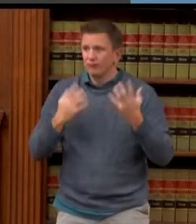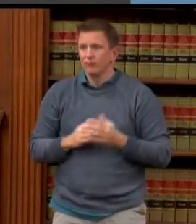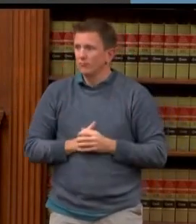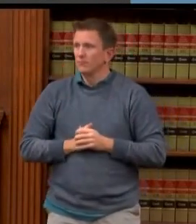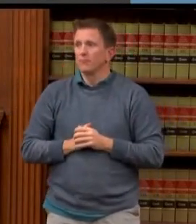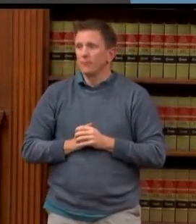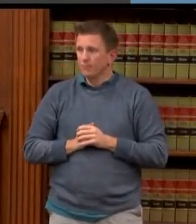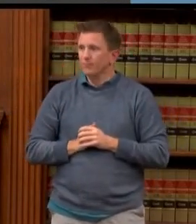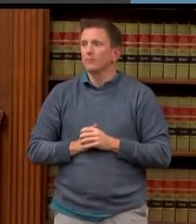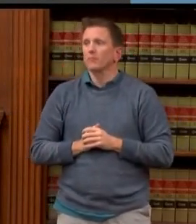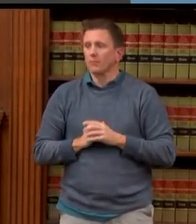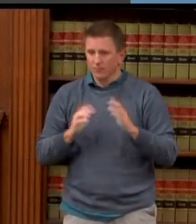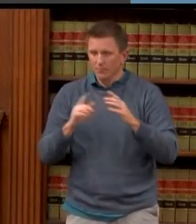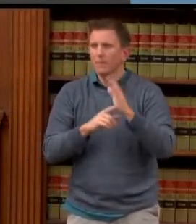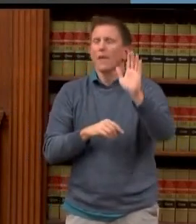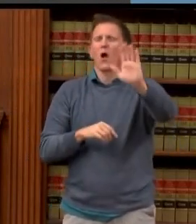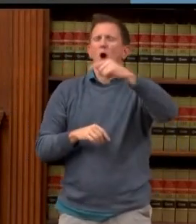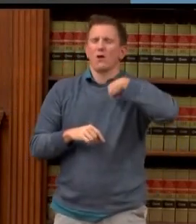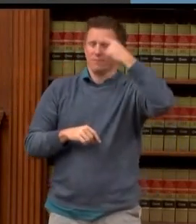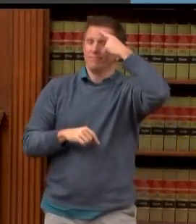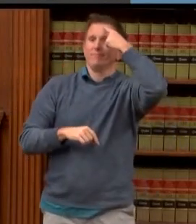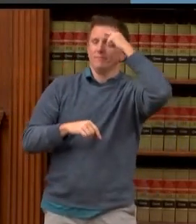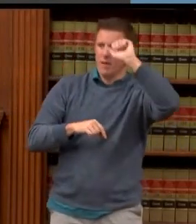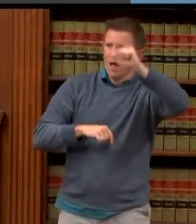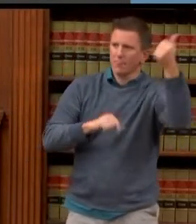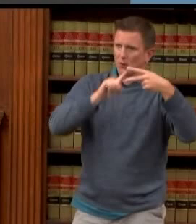this order will actually slow transmission of cases?